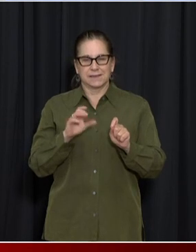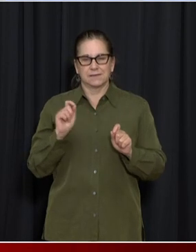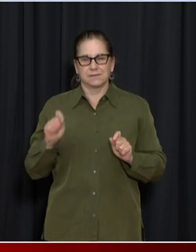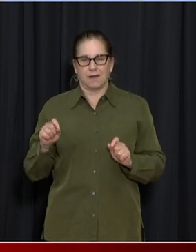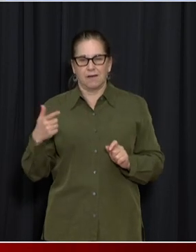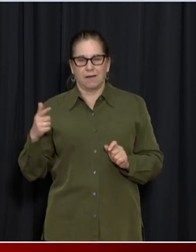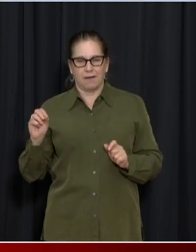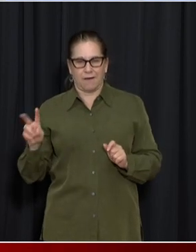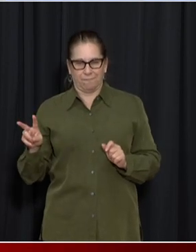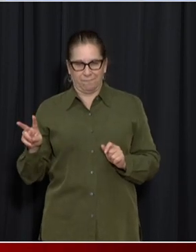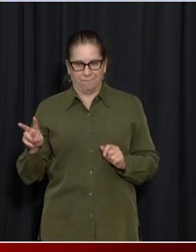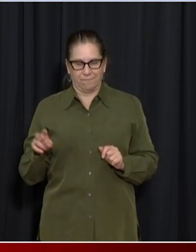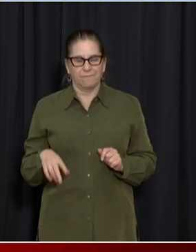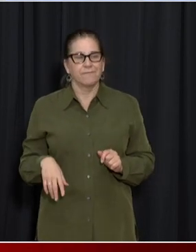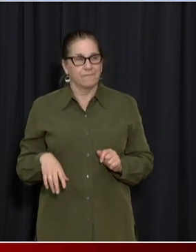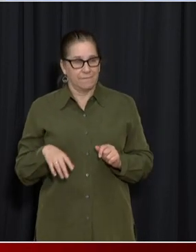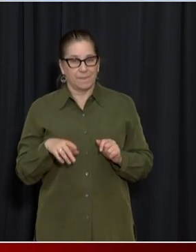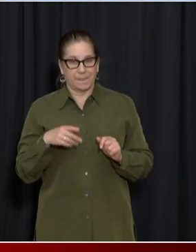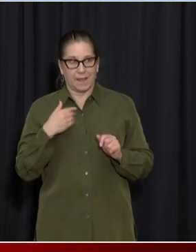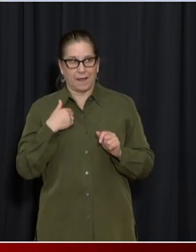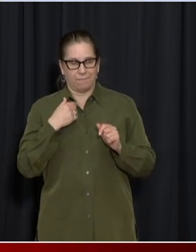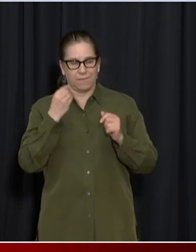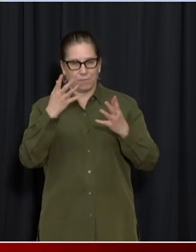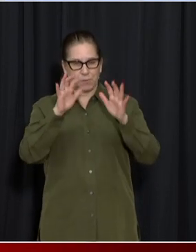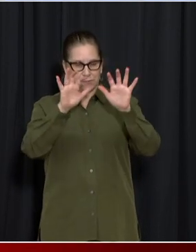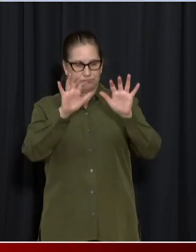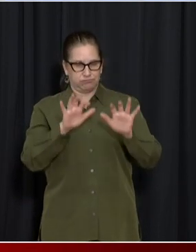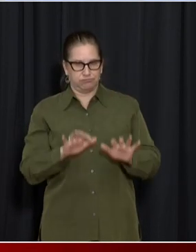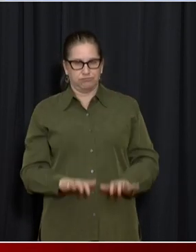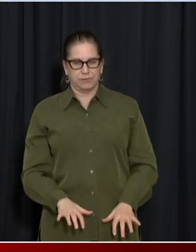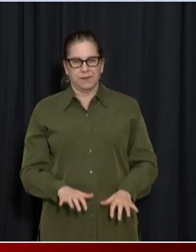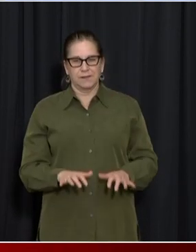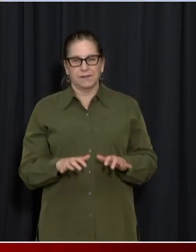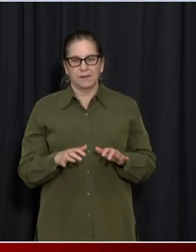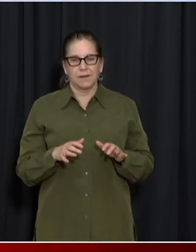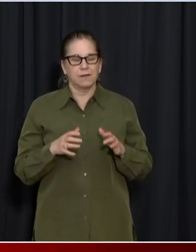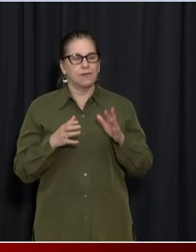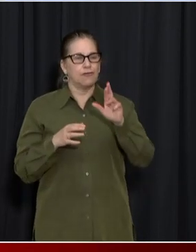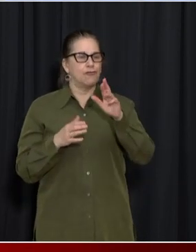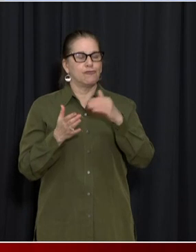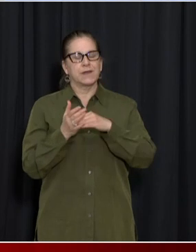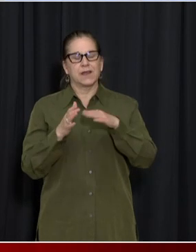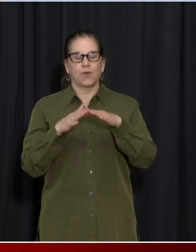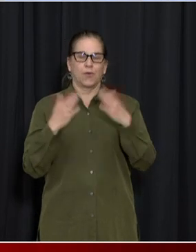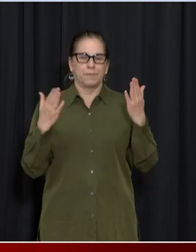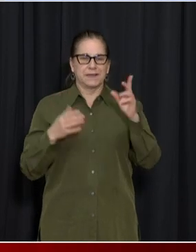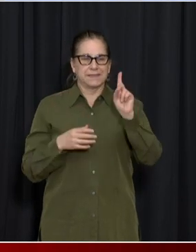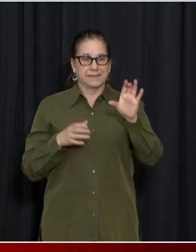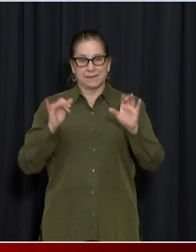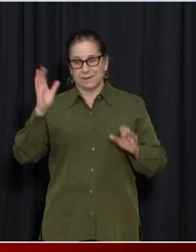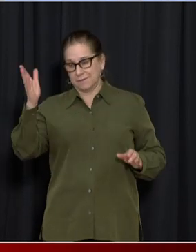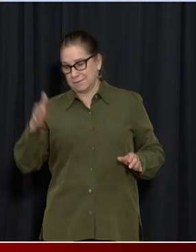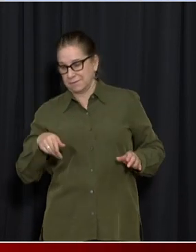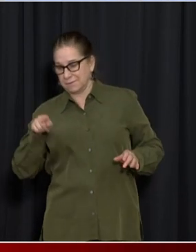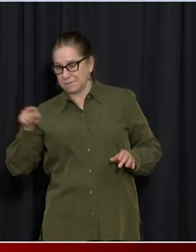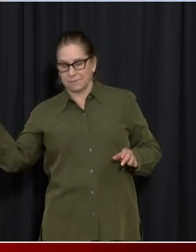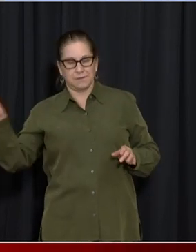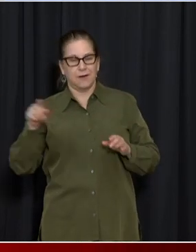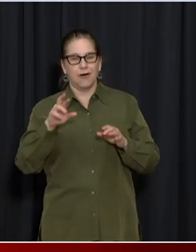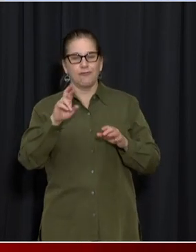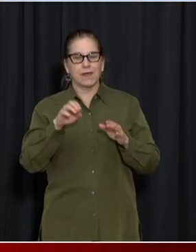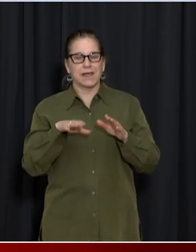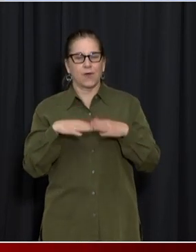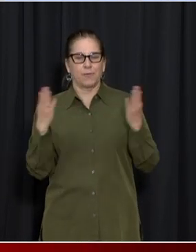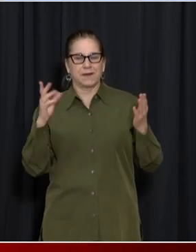coronavirusdc.gov/reopendc. While these are not policy or official government guidance, we believe these overall